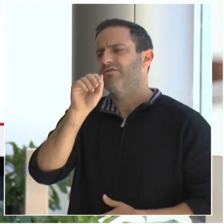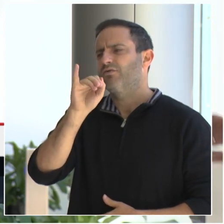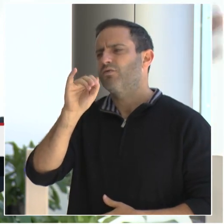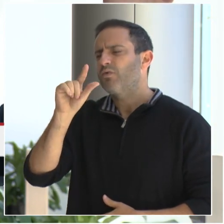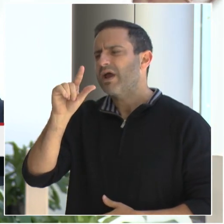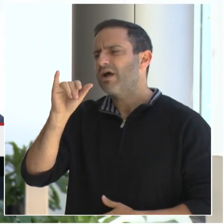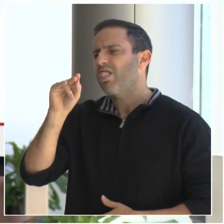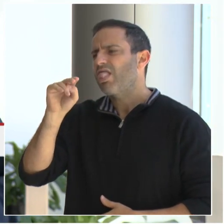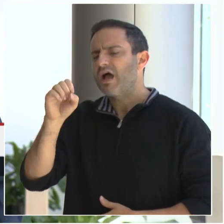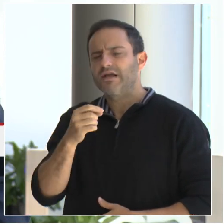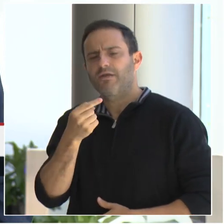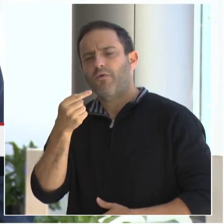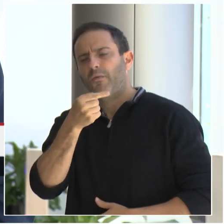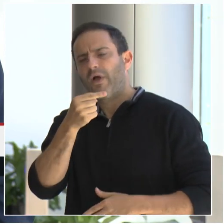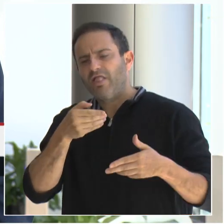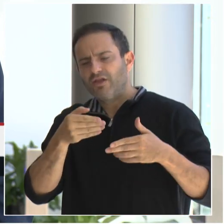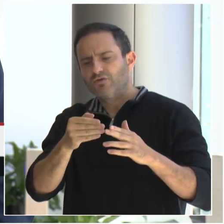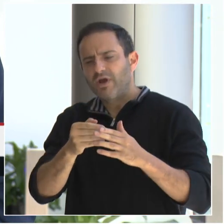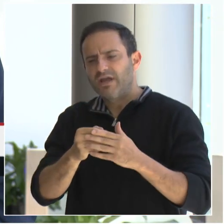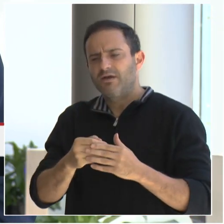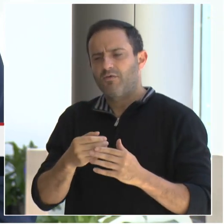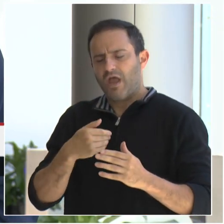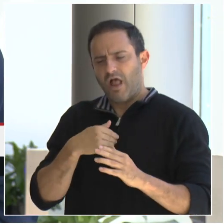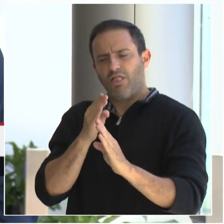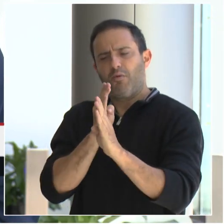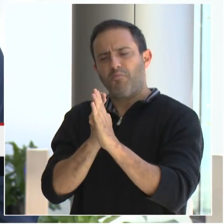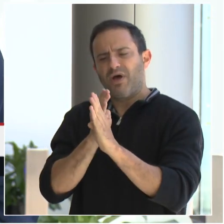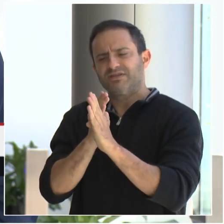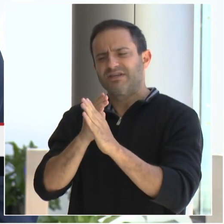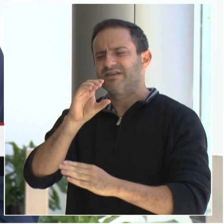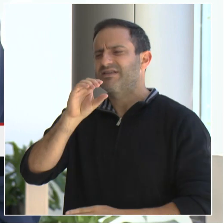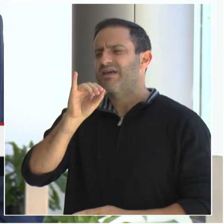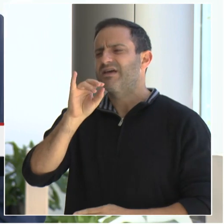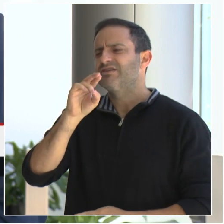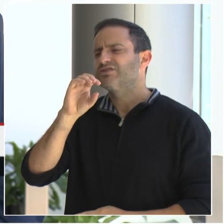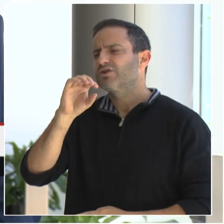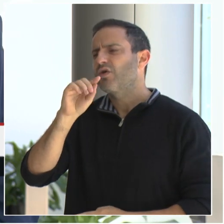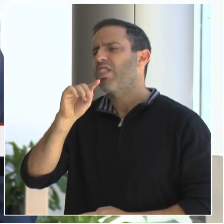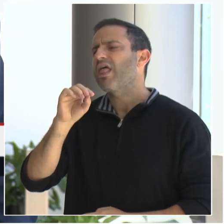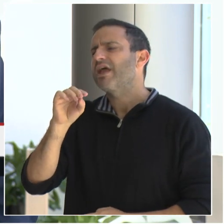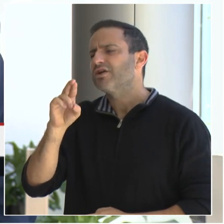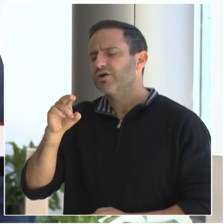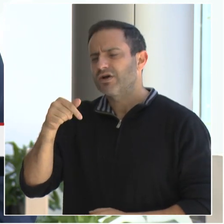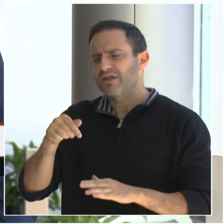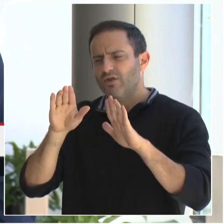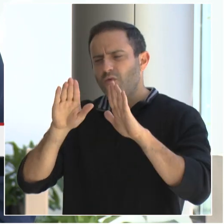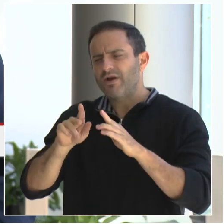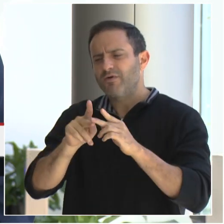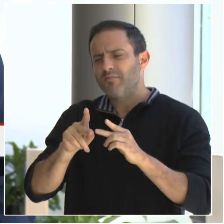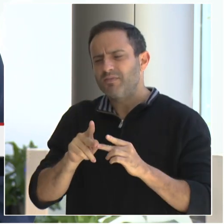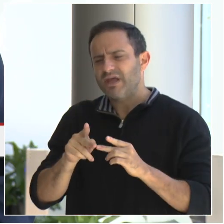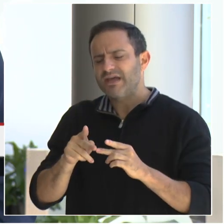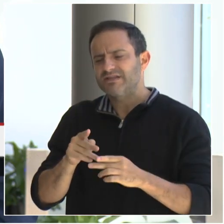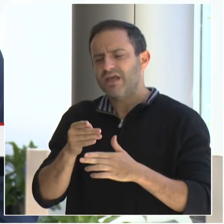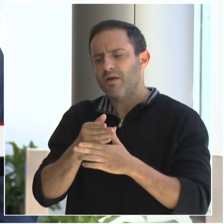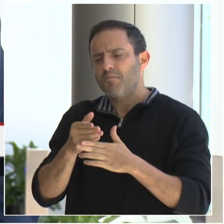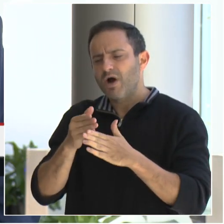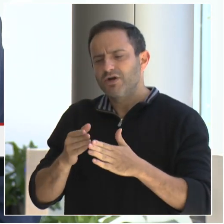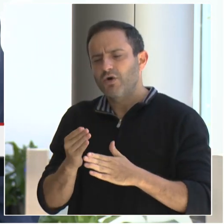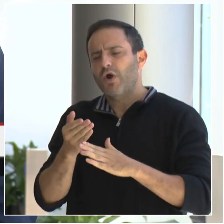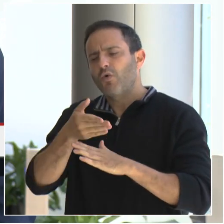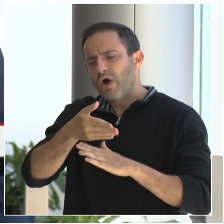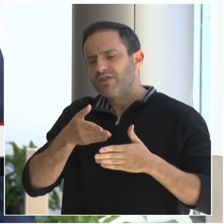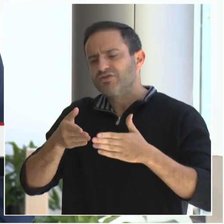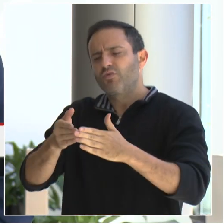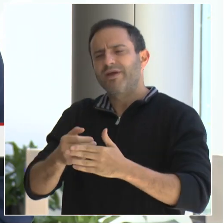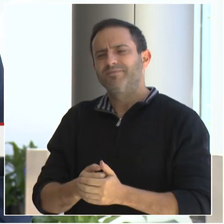of buses, including our partner DC Circulator. So this is a great connected place. We have our VRE partner across the street as well. So we're hoping